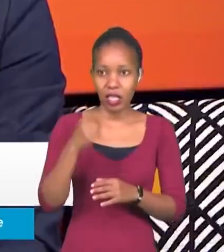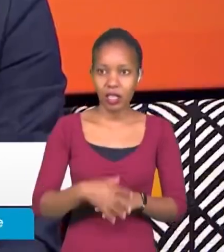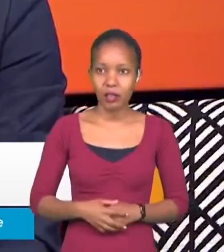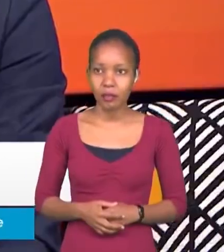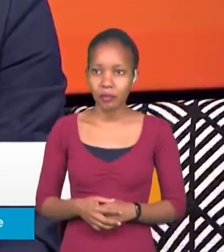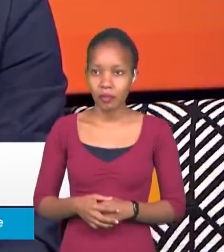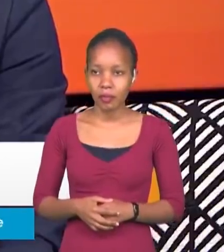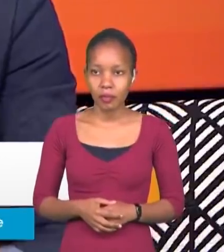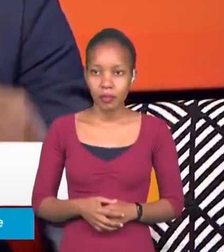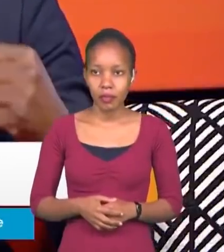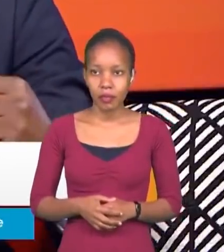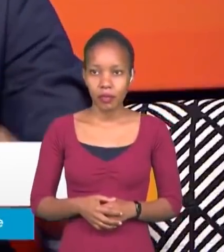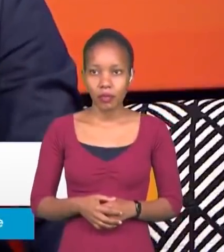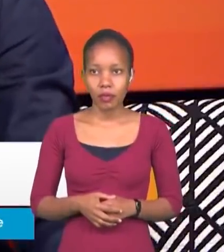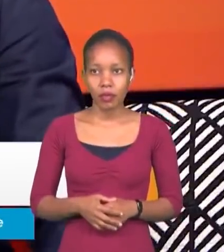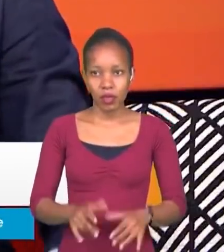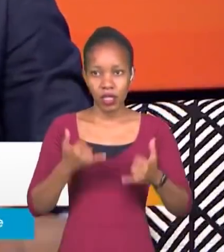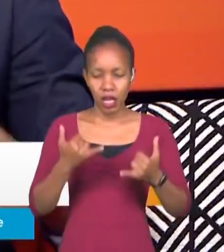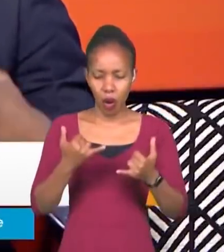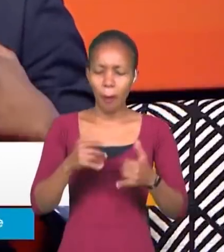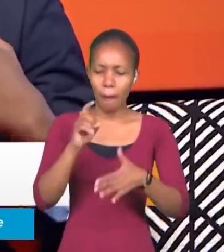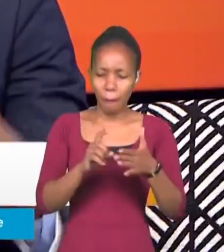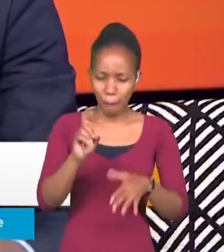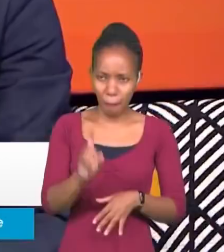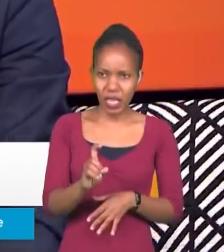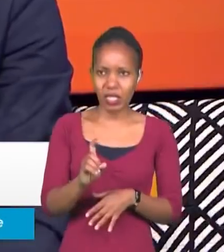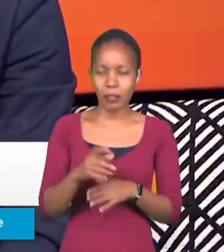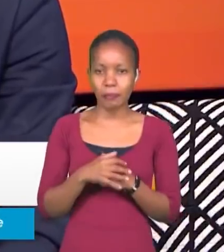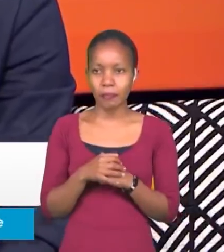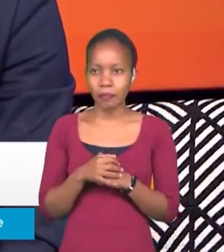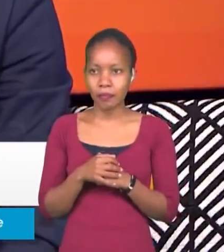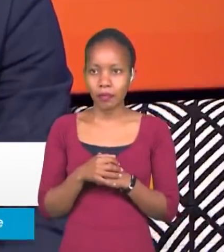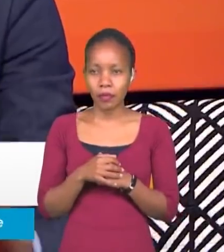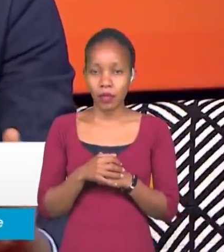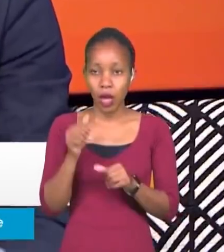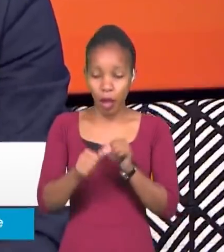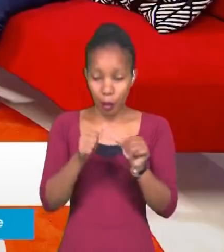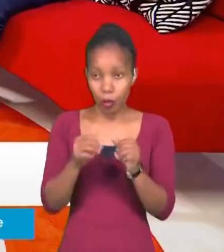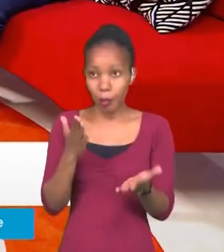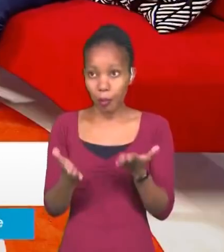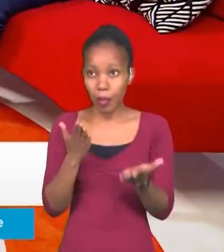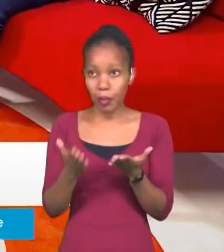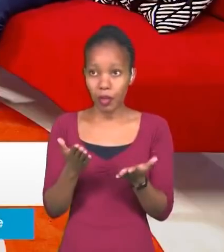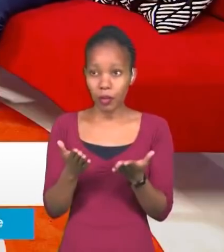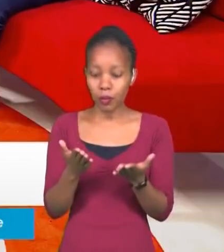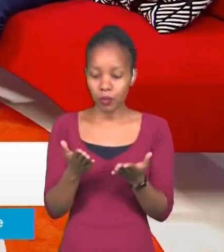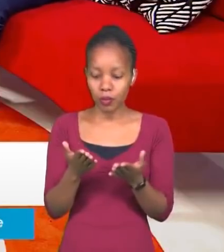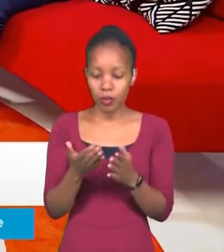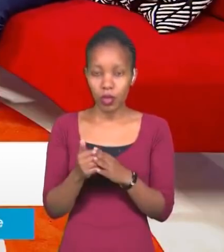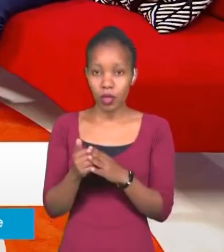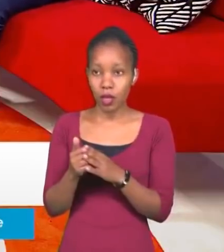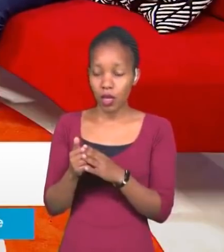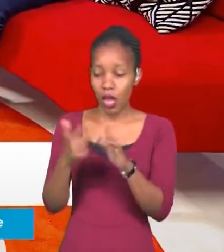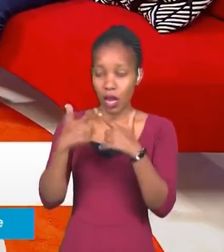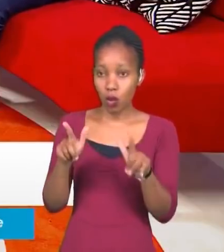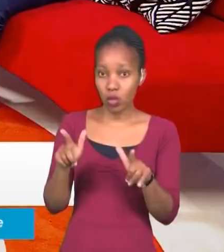ambiguity. Sometimes, you know, we have to flex our muscles on how the levels you've tapped in terms of, you've reached maybe in terms of the language.